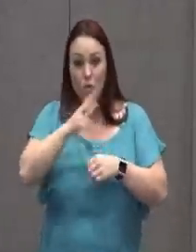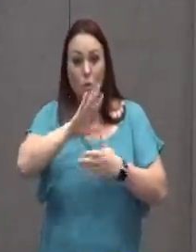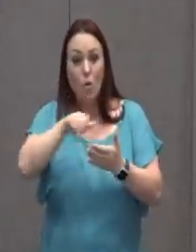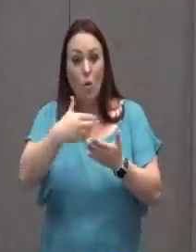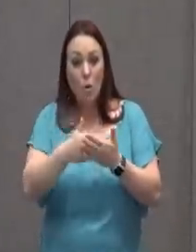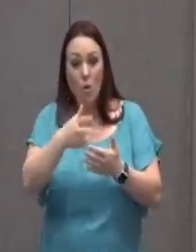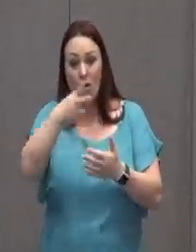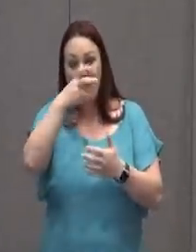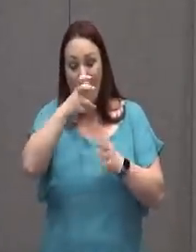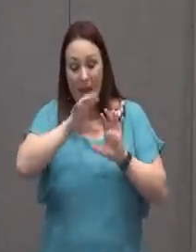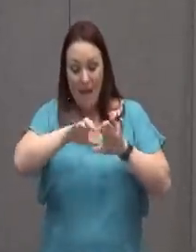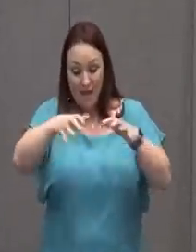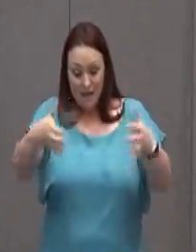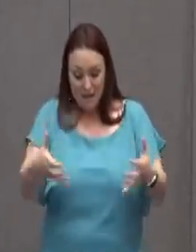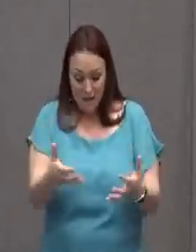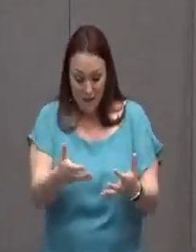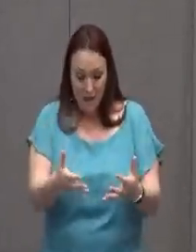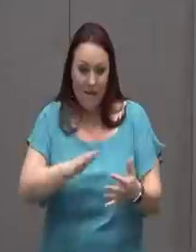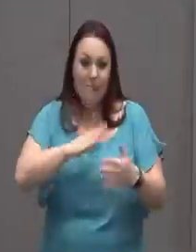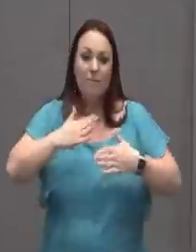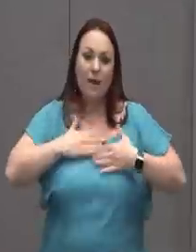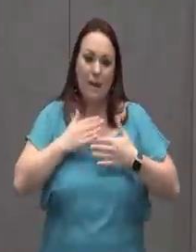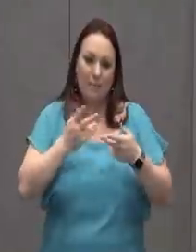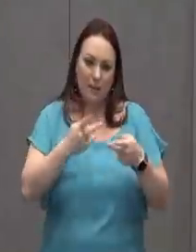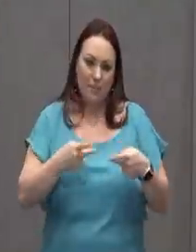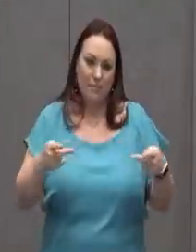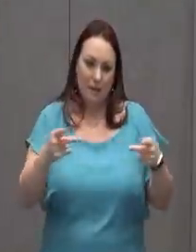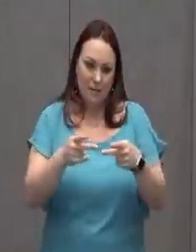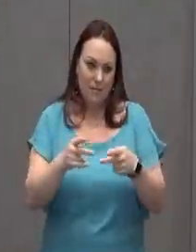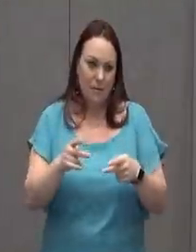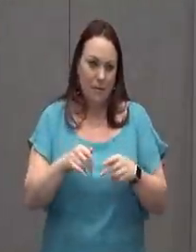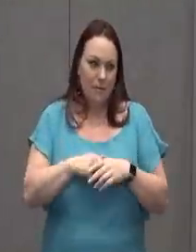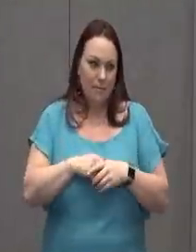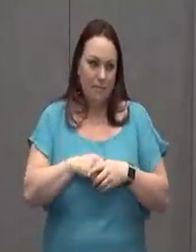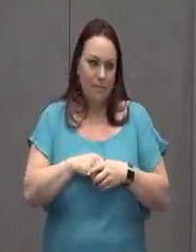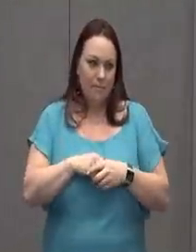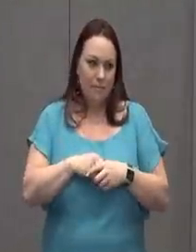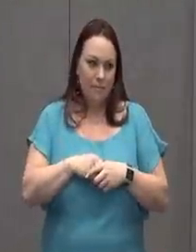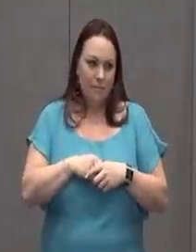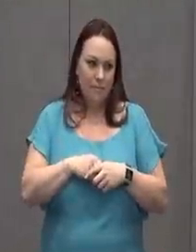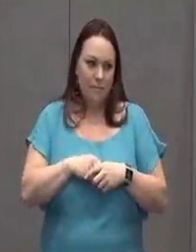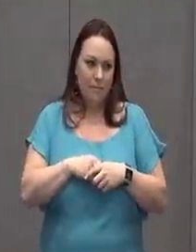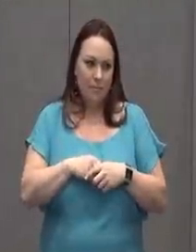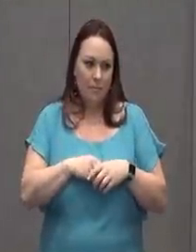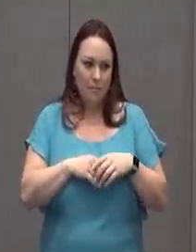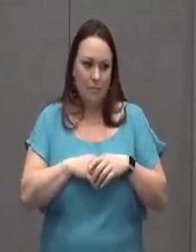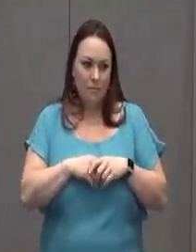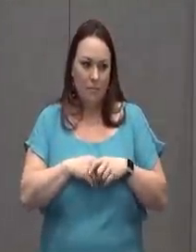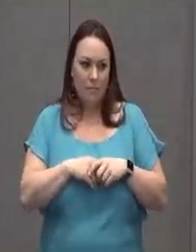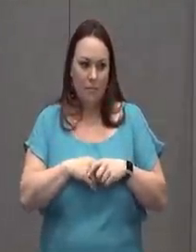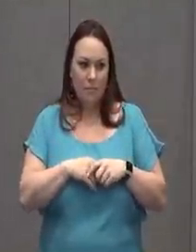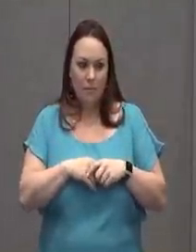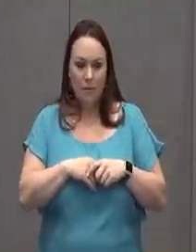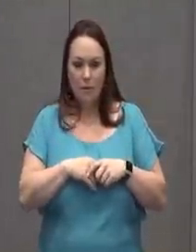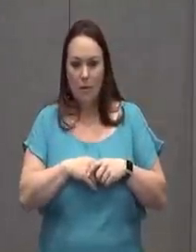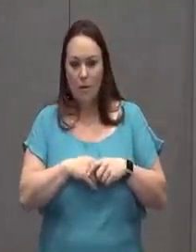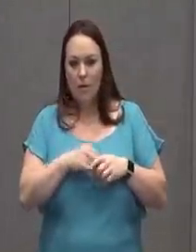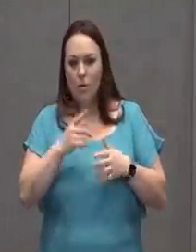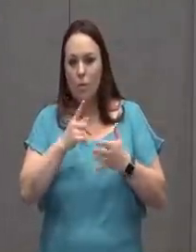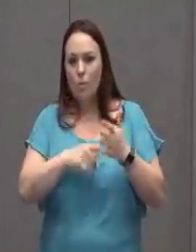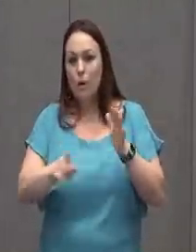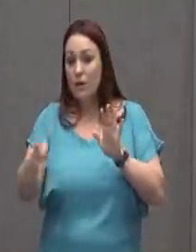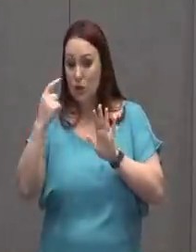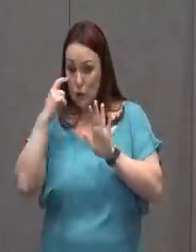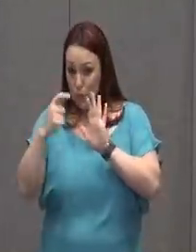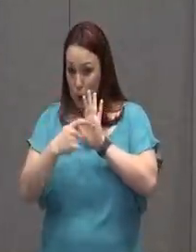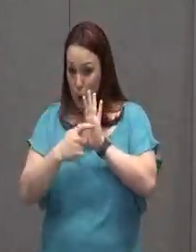happy place. Huh. So, Ms. Garcia, I'm going to flip this book over. And what do you notice about the